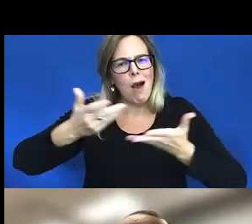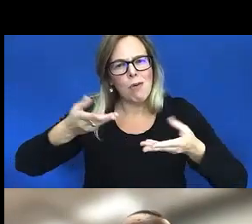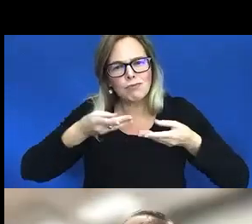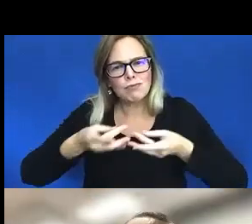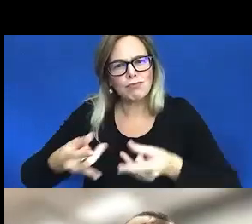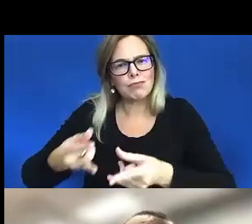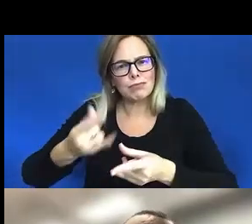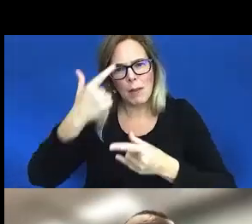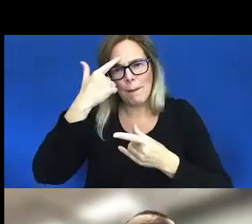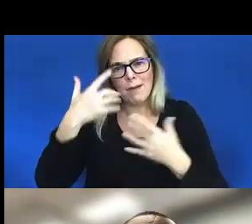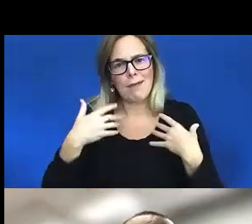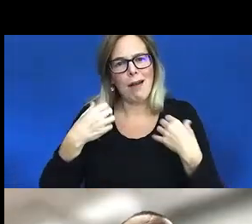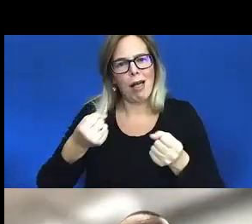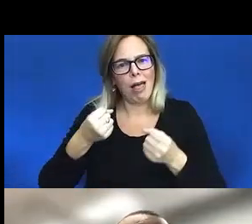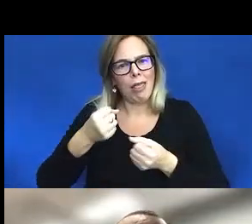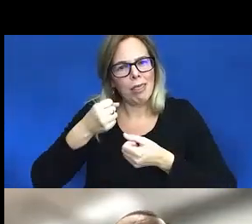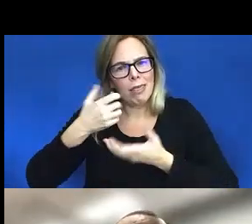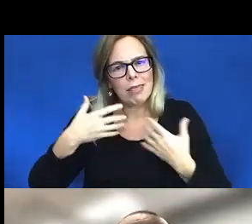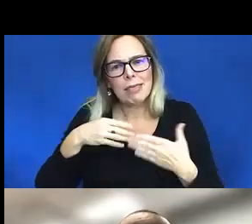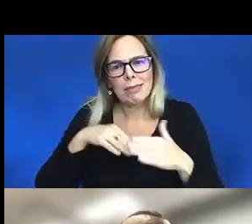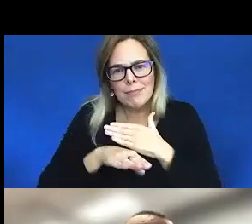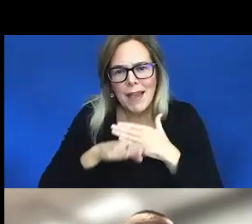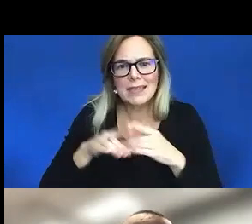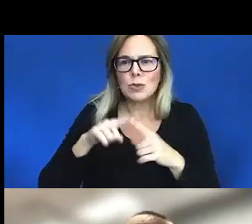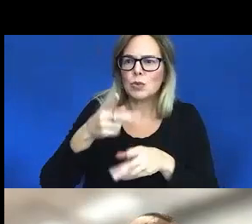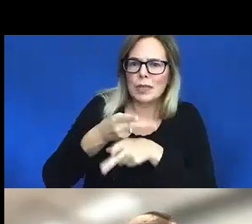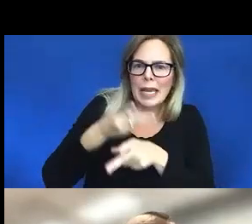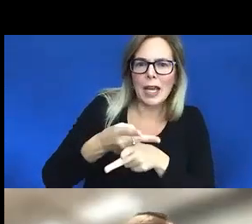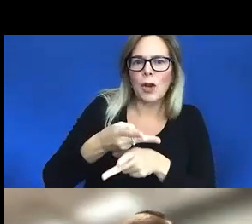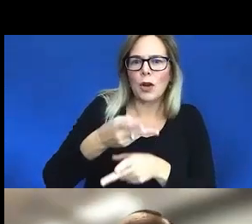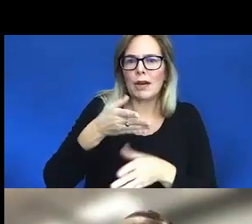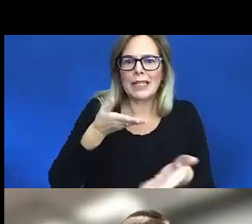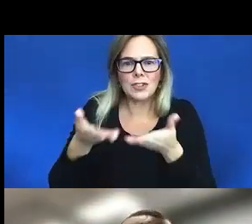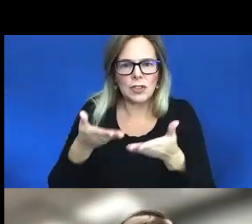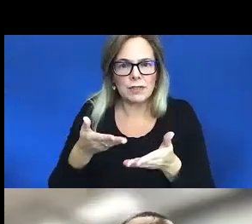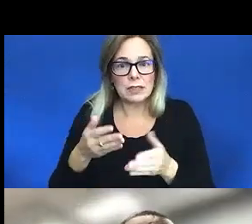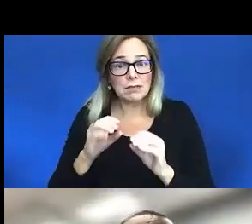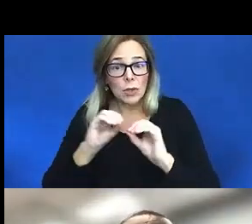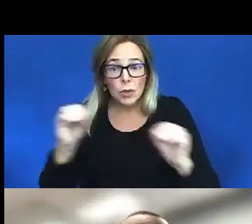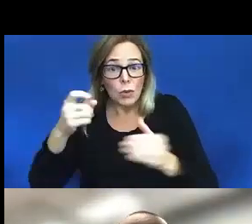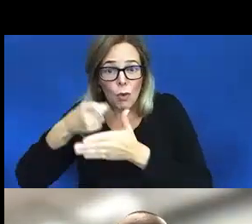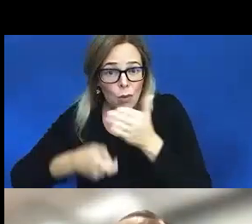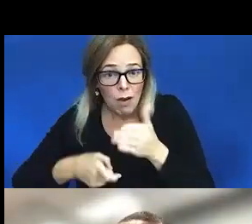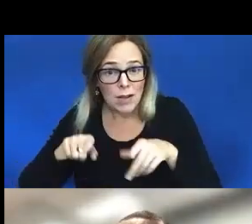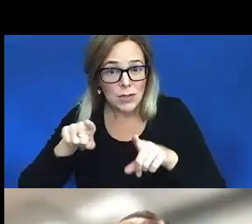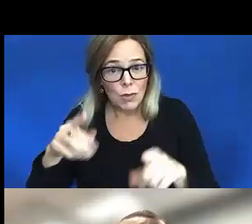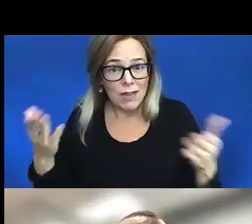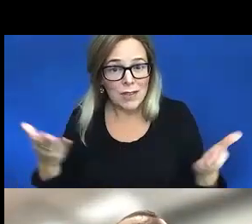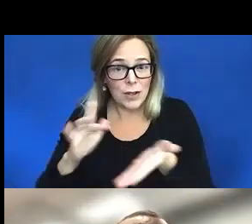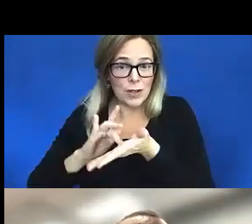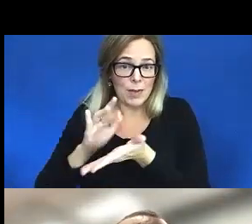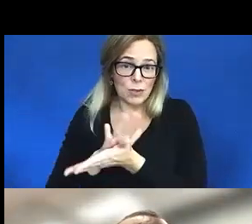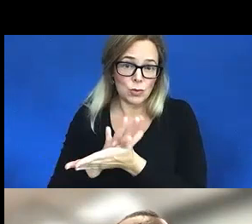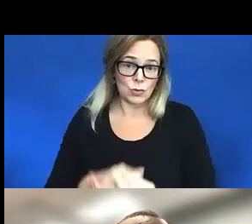access to psychological care and psychiatric services at no cost as a part of their enrollment here at the medical school. Next slide,